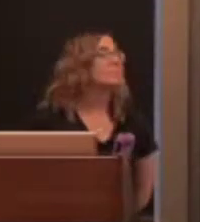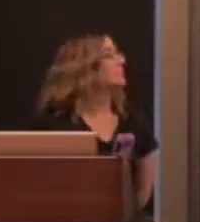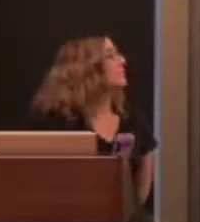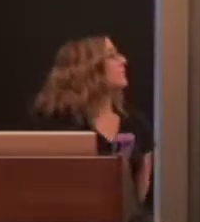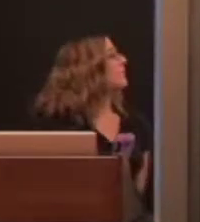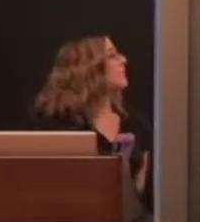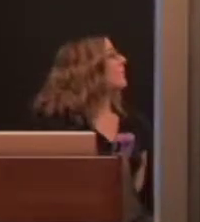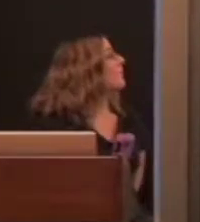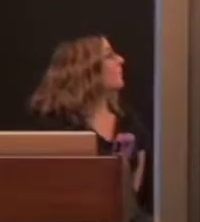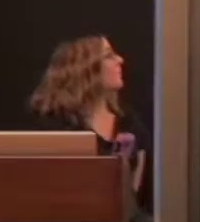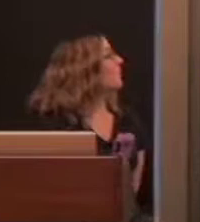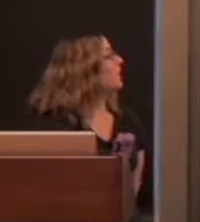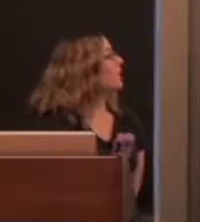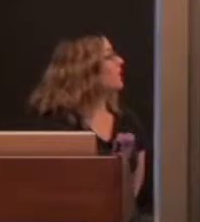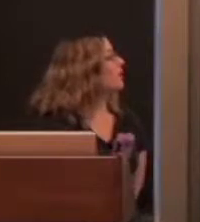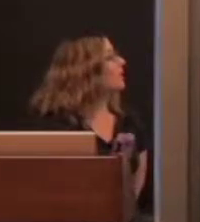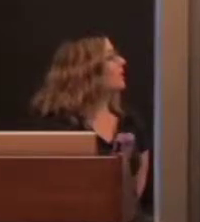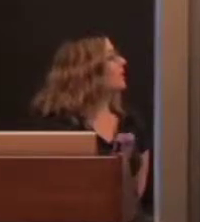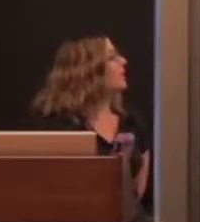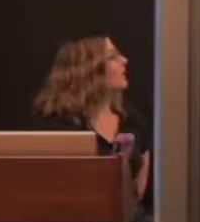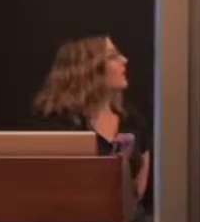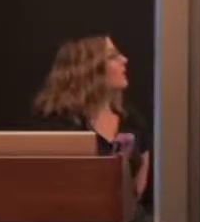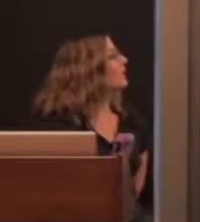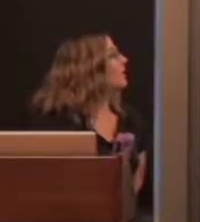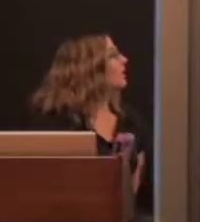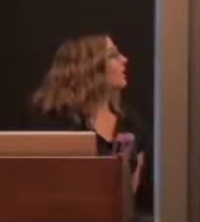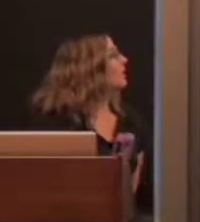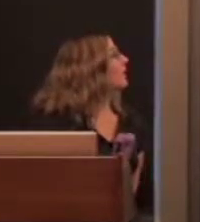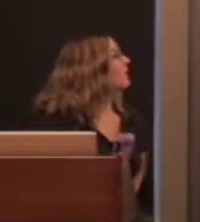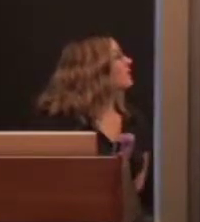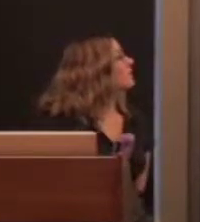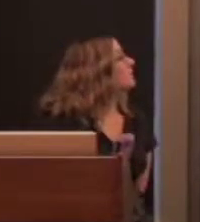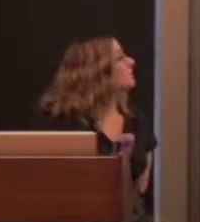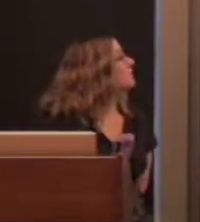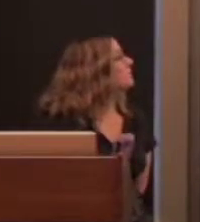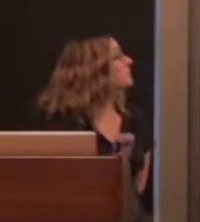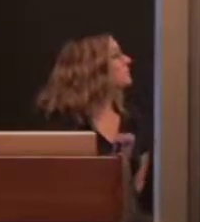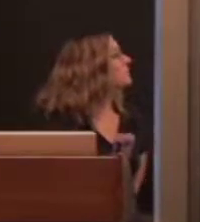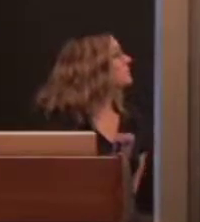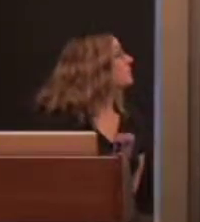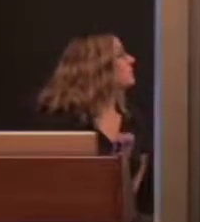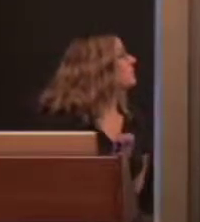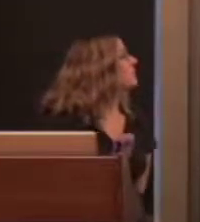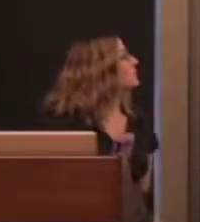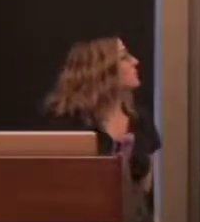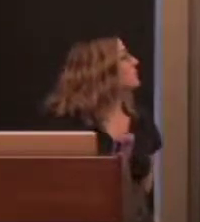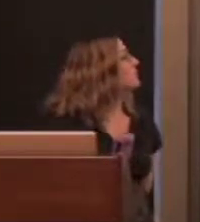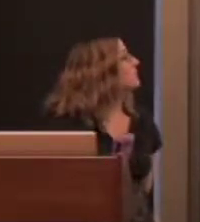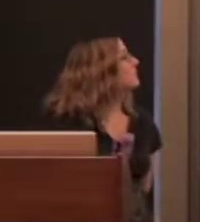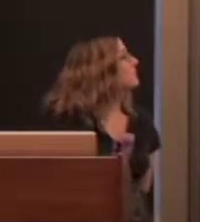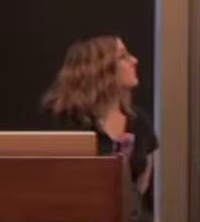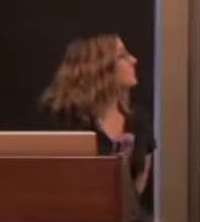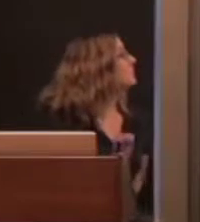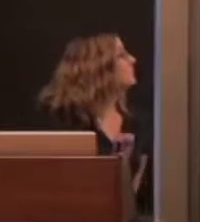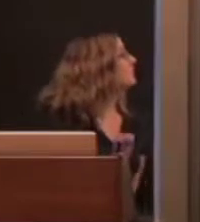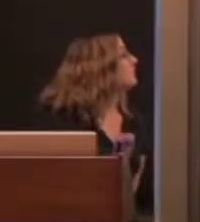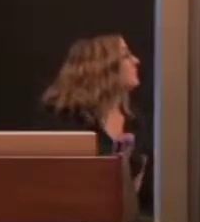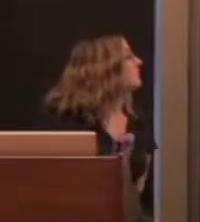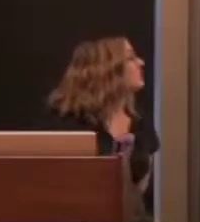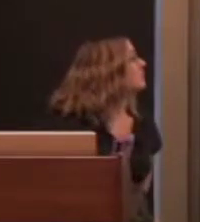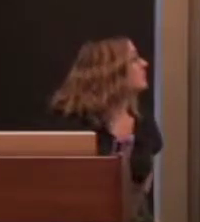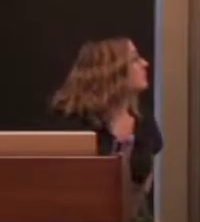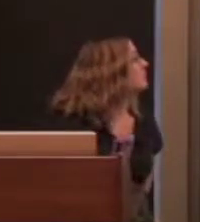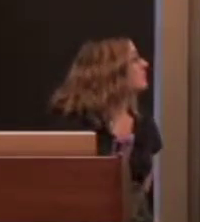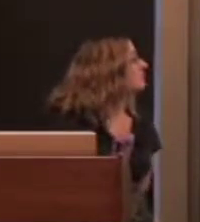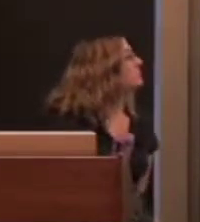individualized. So these are the types of questions that are asked during a MAPS. What's the person's, and this is actually a